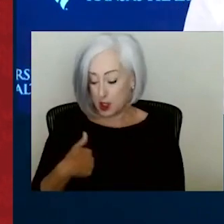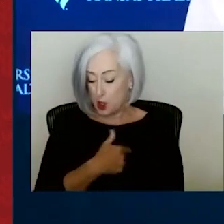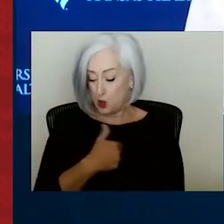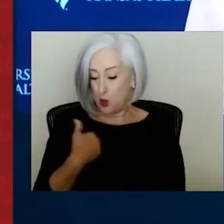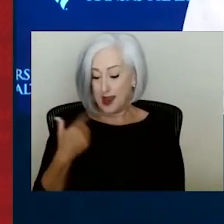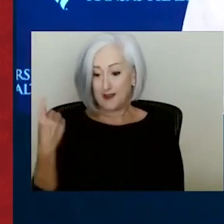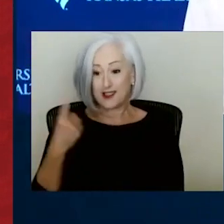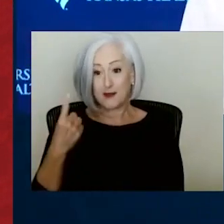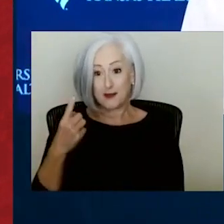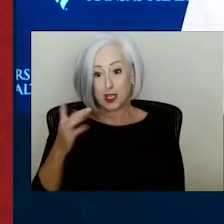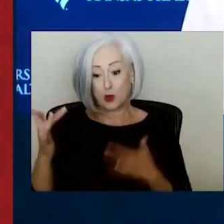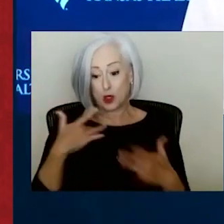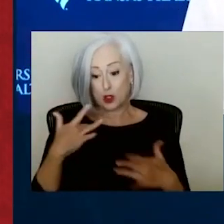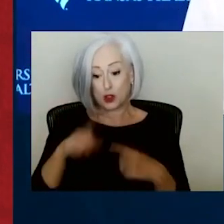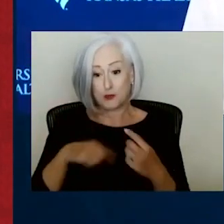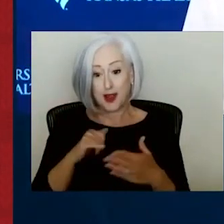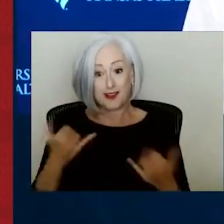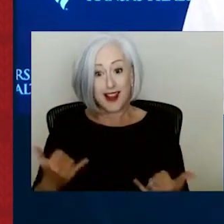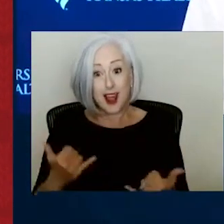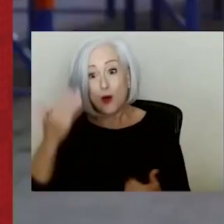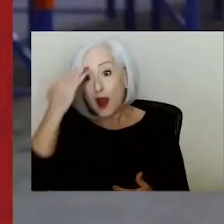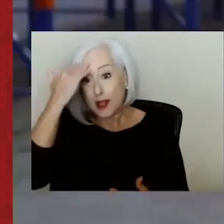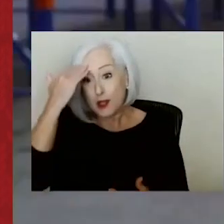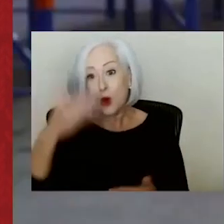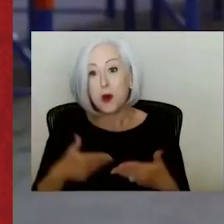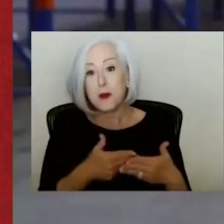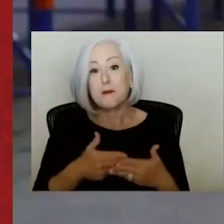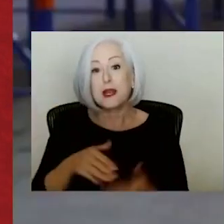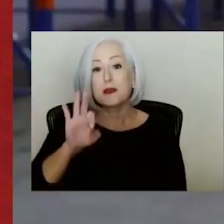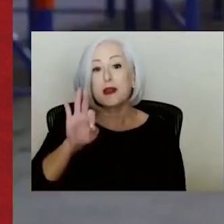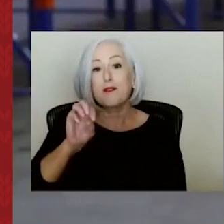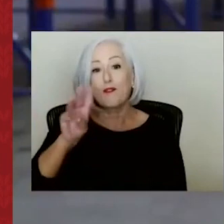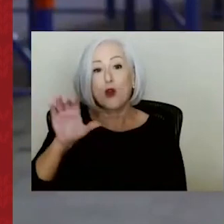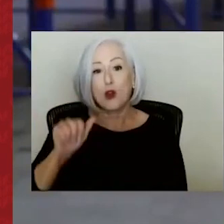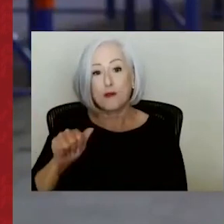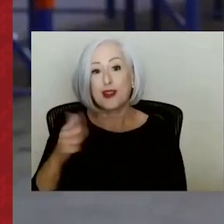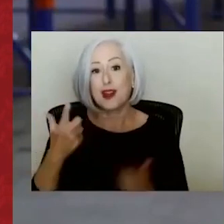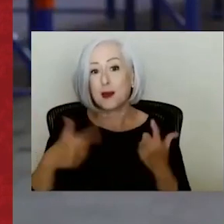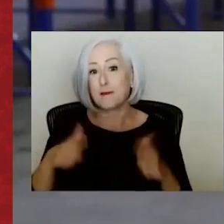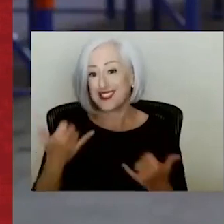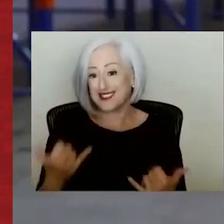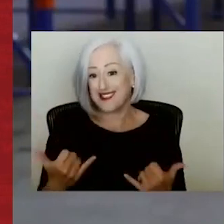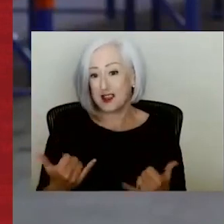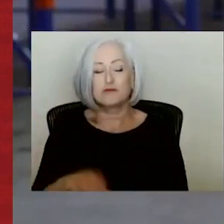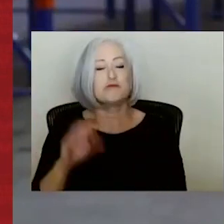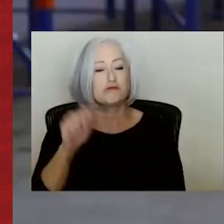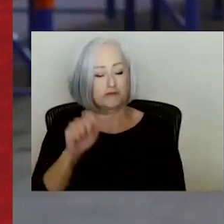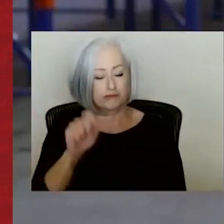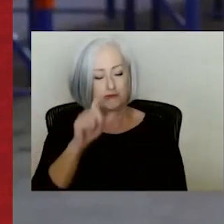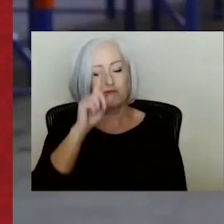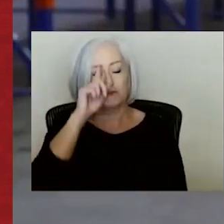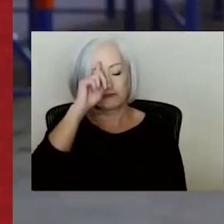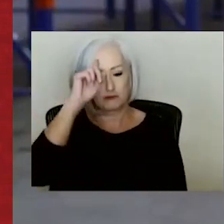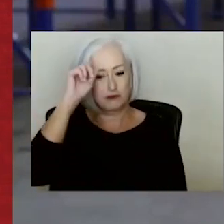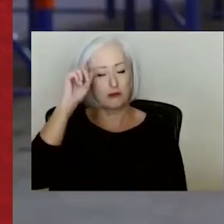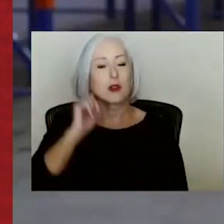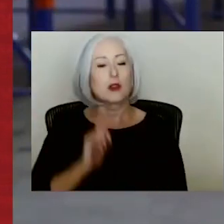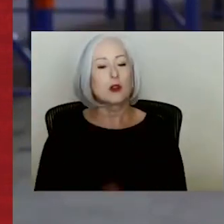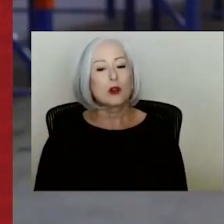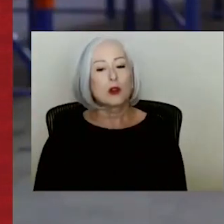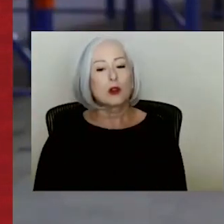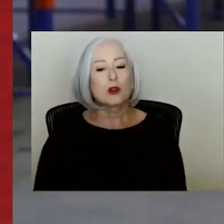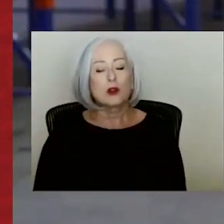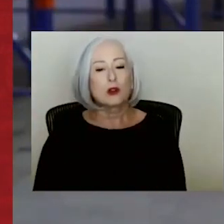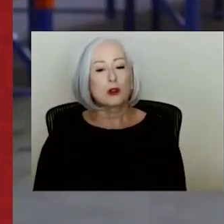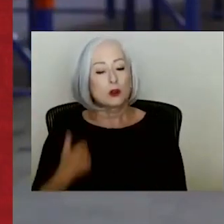formula shortage is a big deal. That is a big deal right now. It absolutely is. And so, of course, we're doing